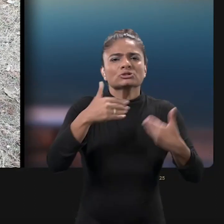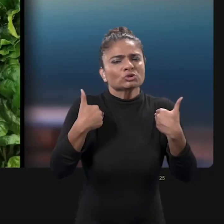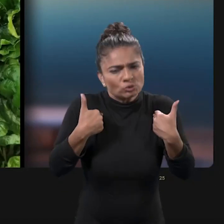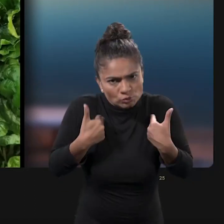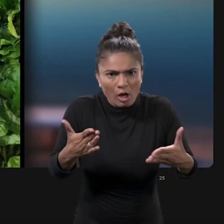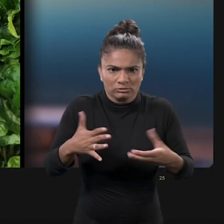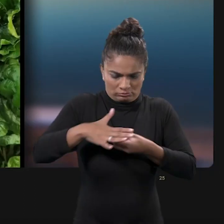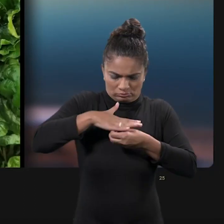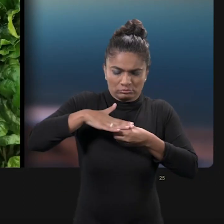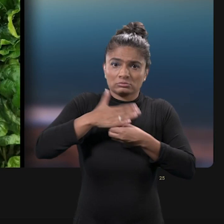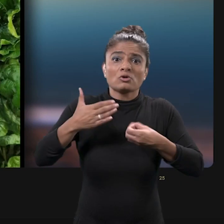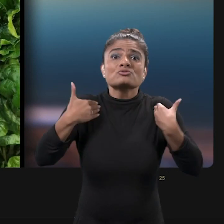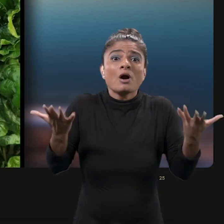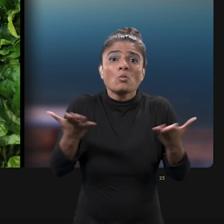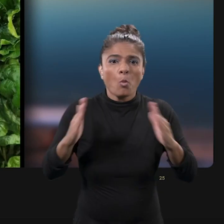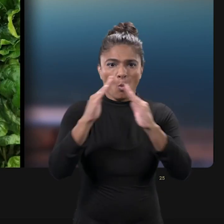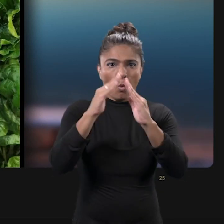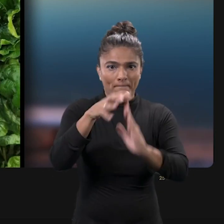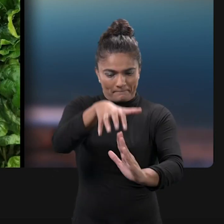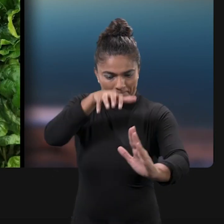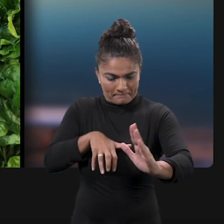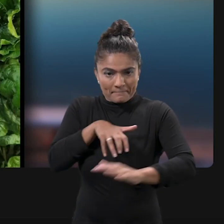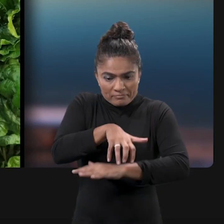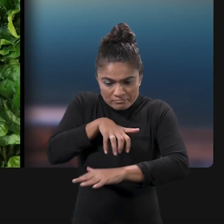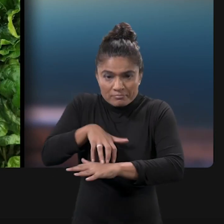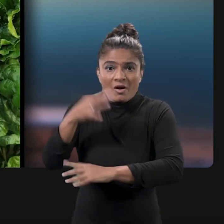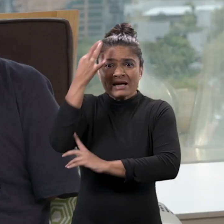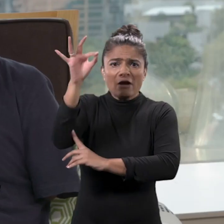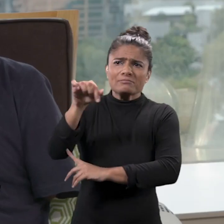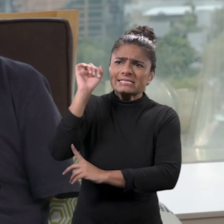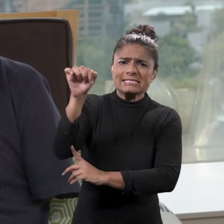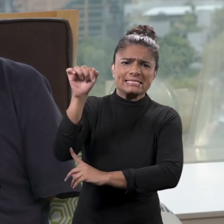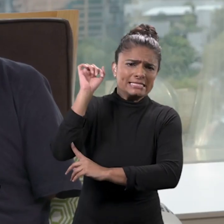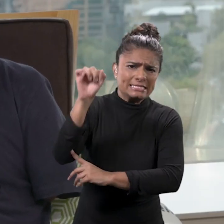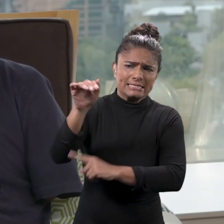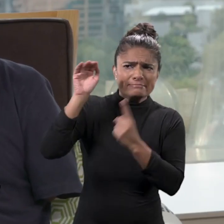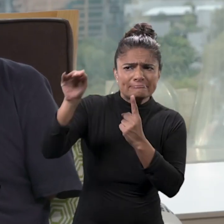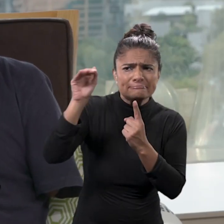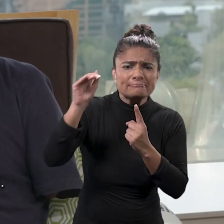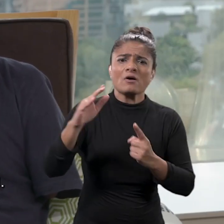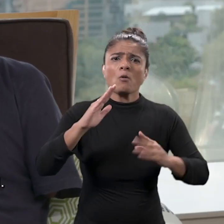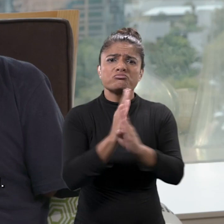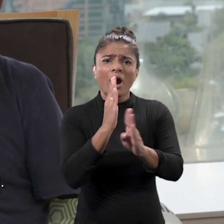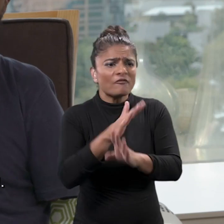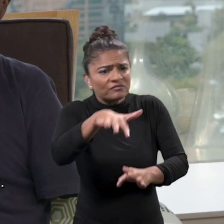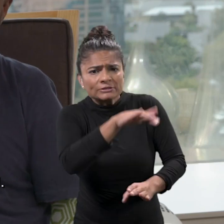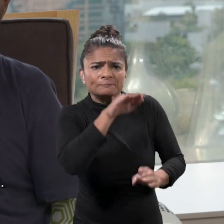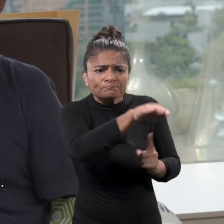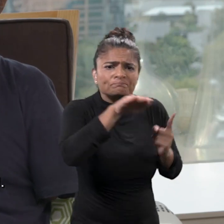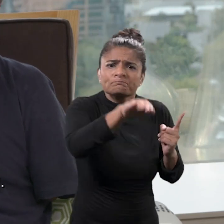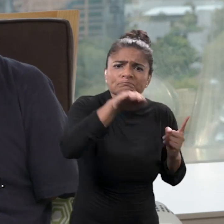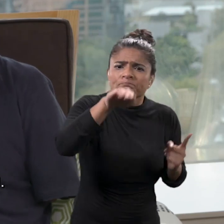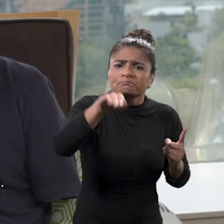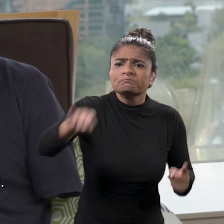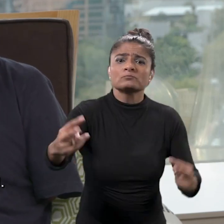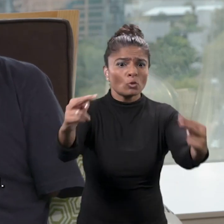somewhere. Start with the backyard, knock on the government door, knock on the private sector's doors, but let them see